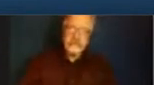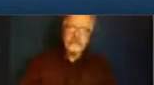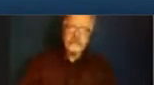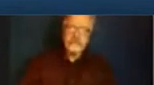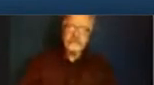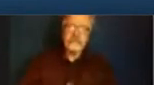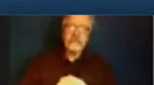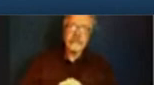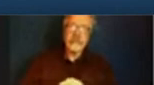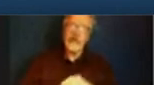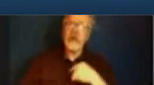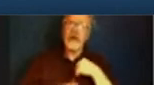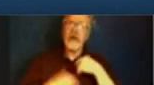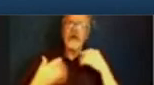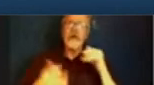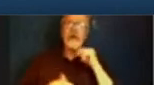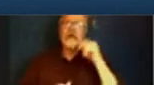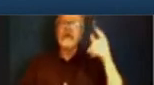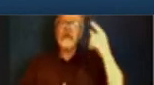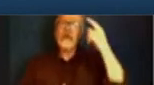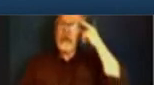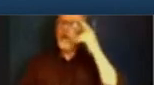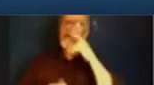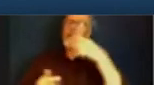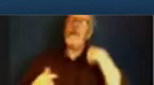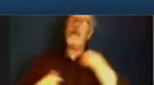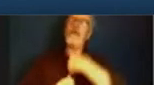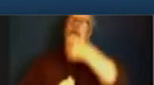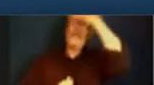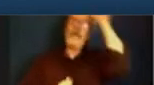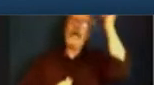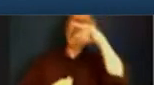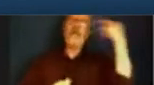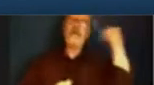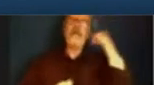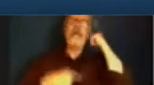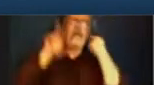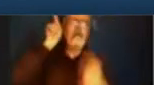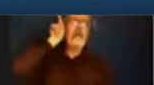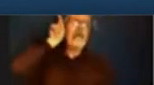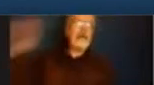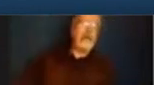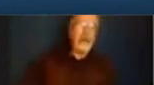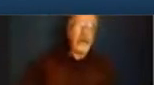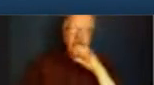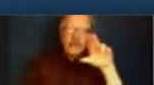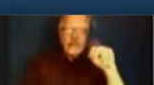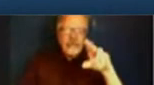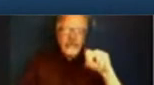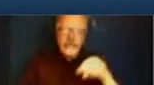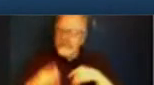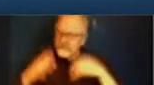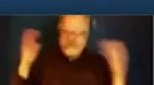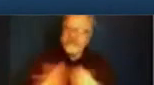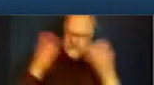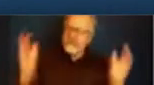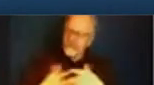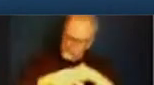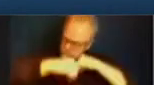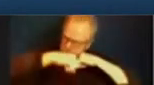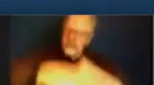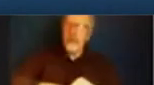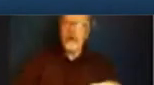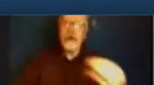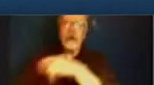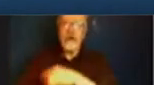the capability to protect ourselves sometimes even without a test. You know, if this means that you don't go to a party where you're not wearing a mask